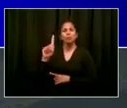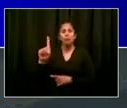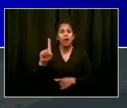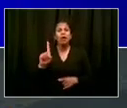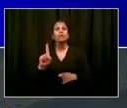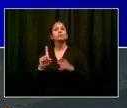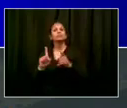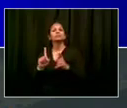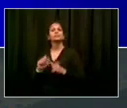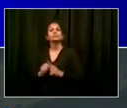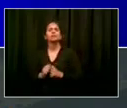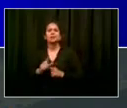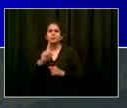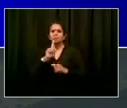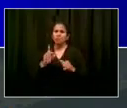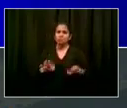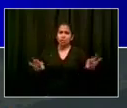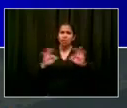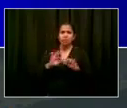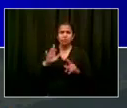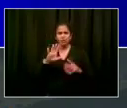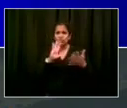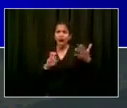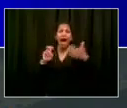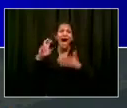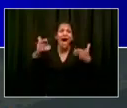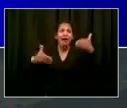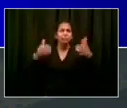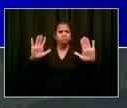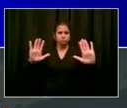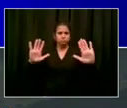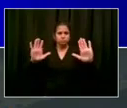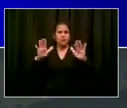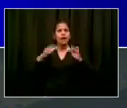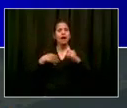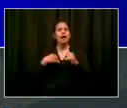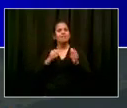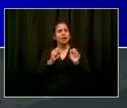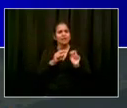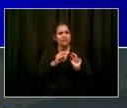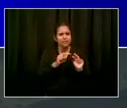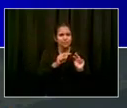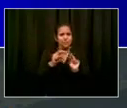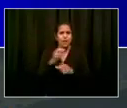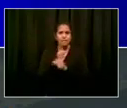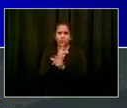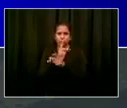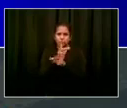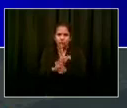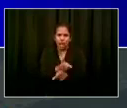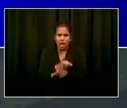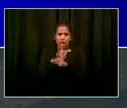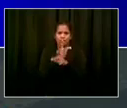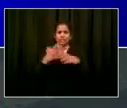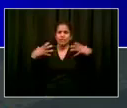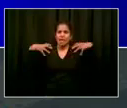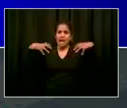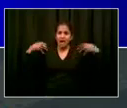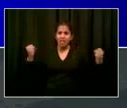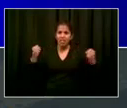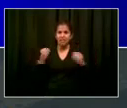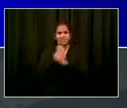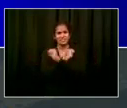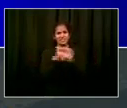health and safety first. We have to be careful. So as indoor dining starts to come back, it will come back